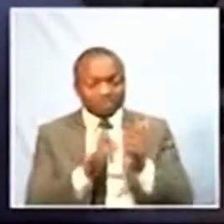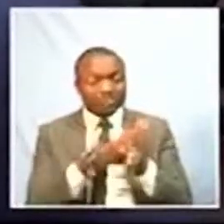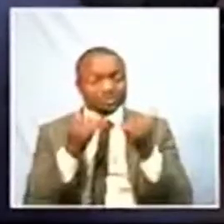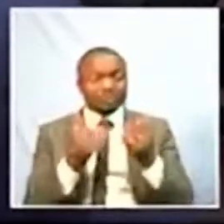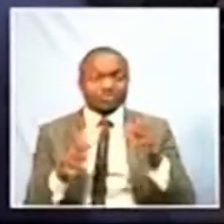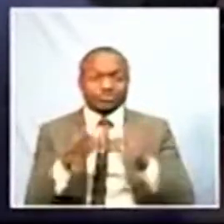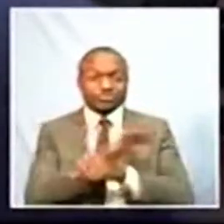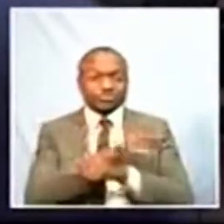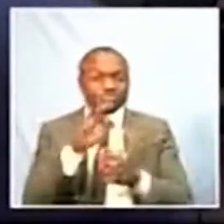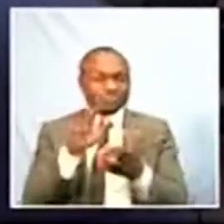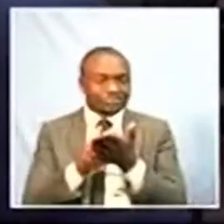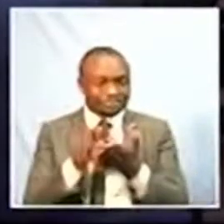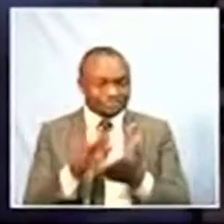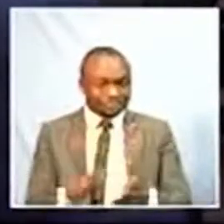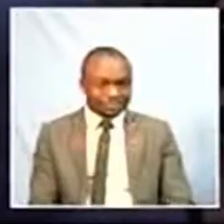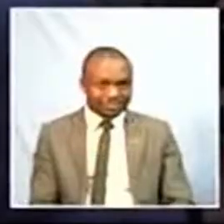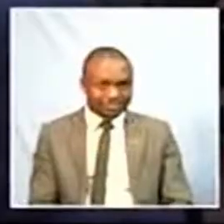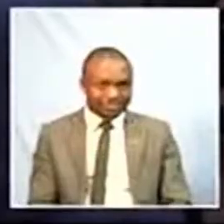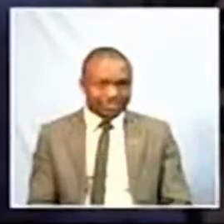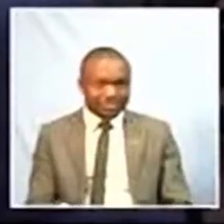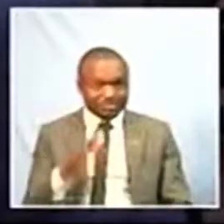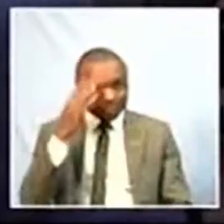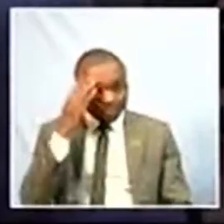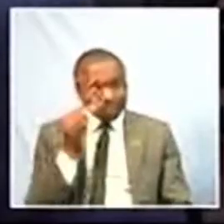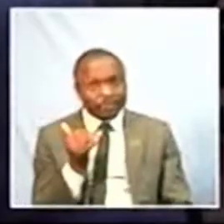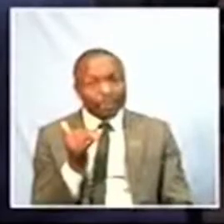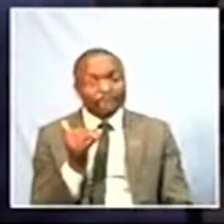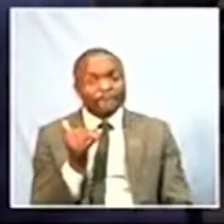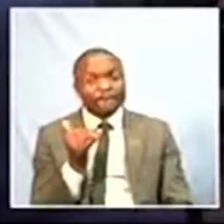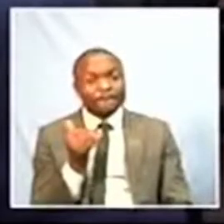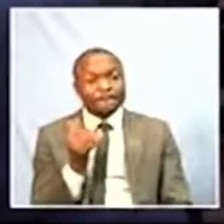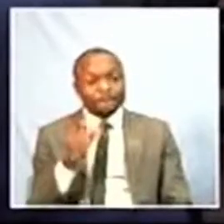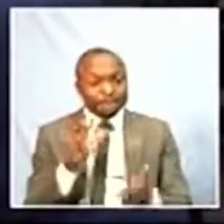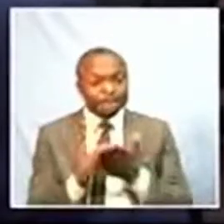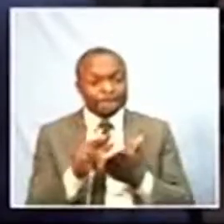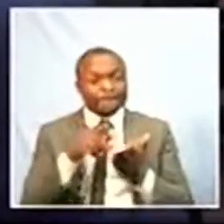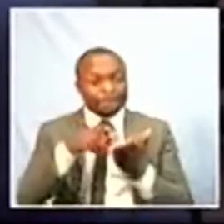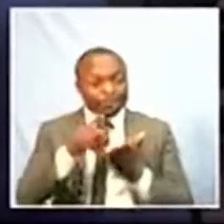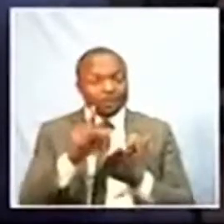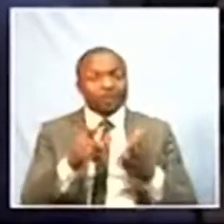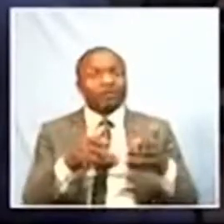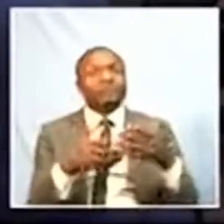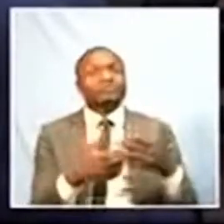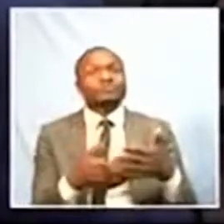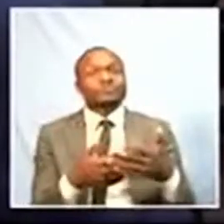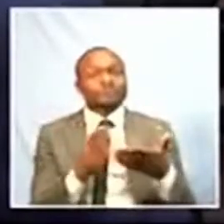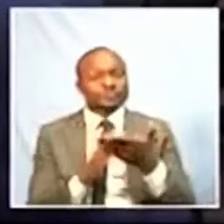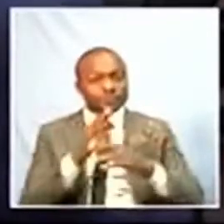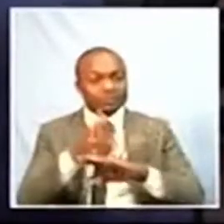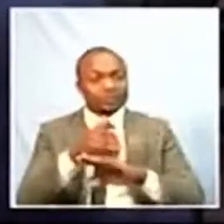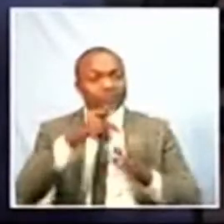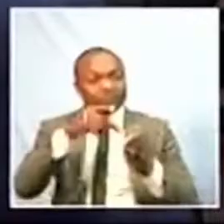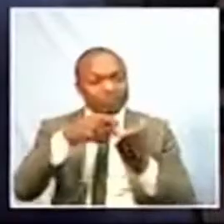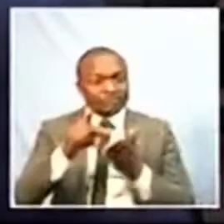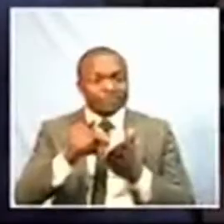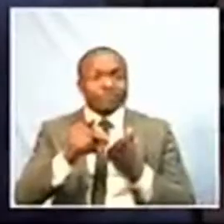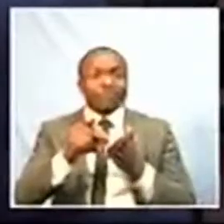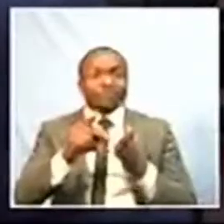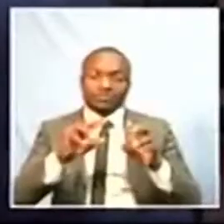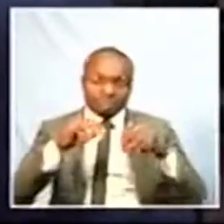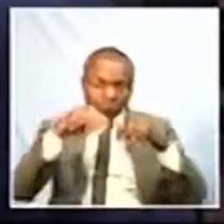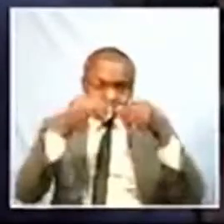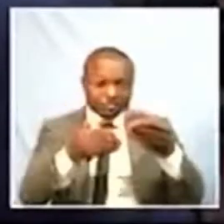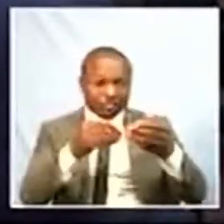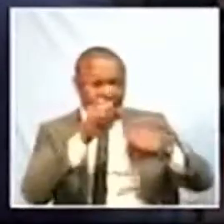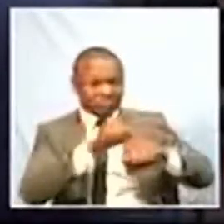fully signed, why should you sign a payment voucher after the payment has been effected? Because